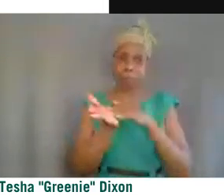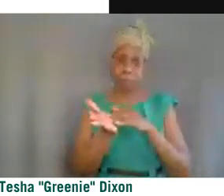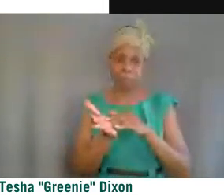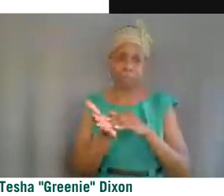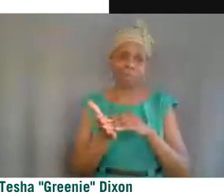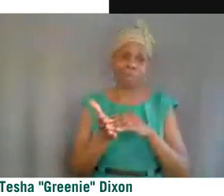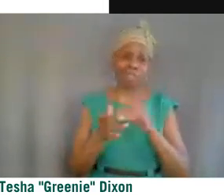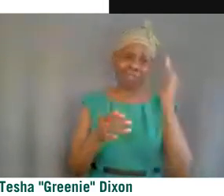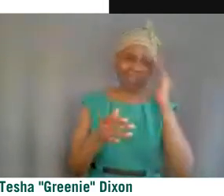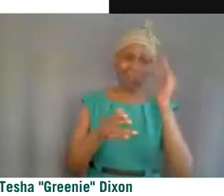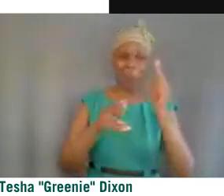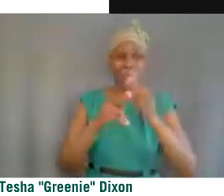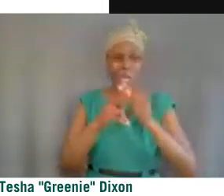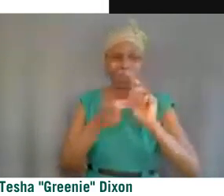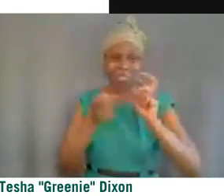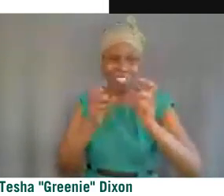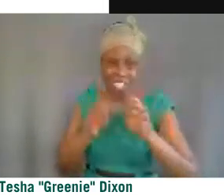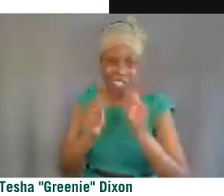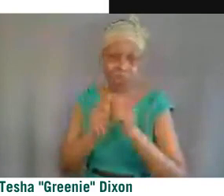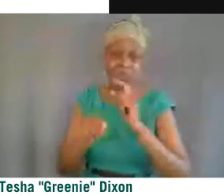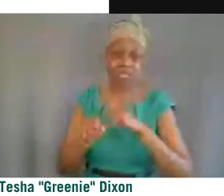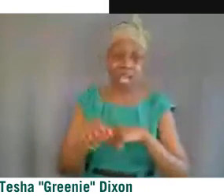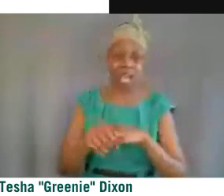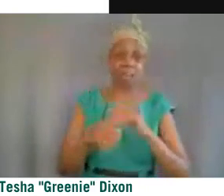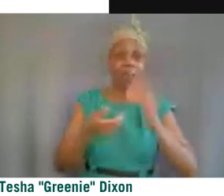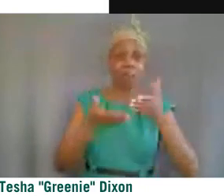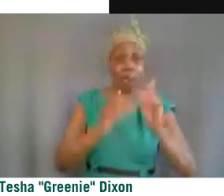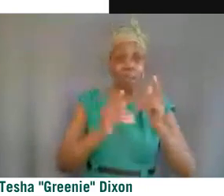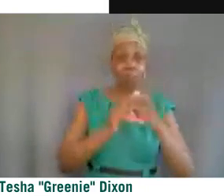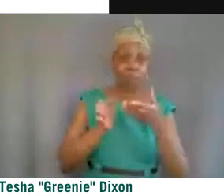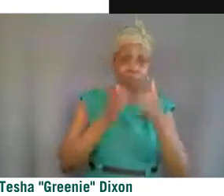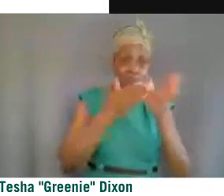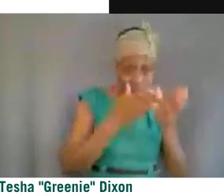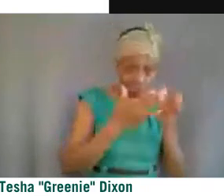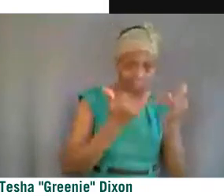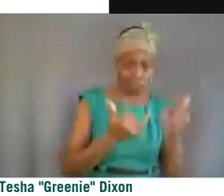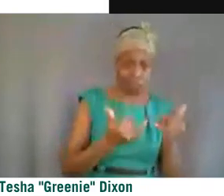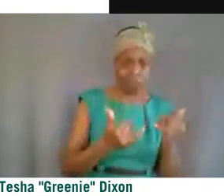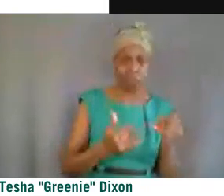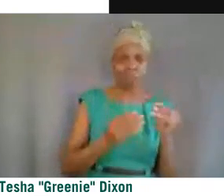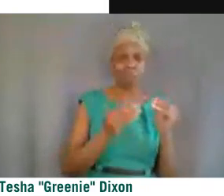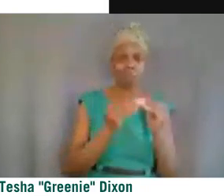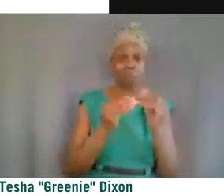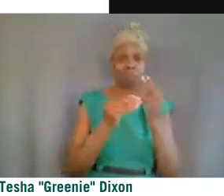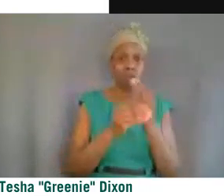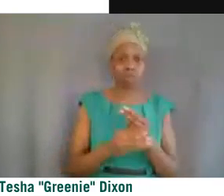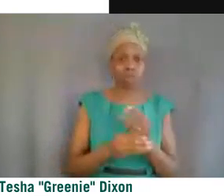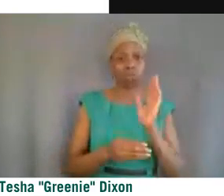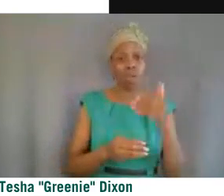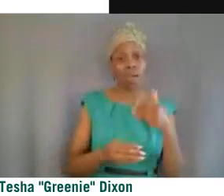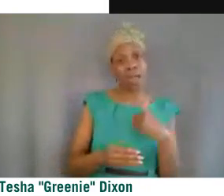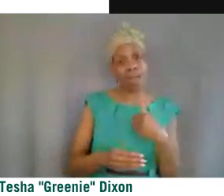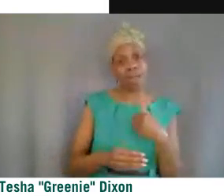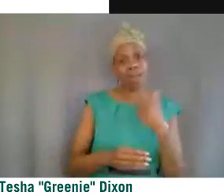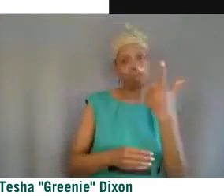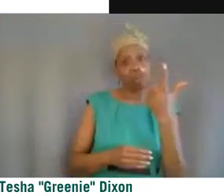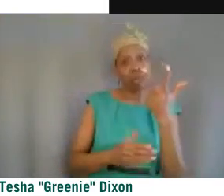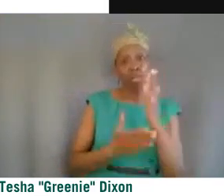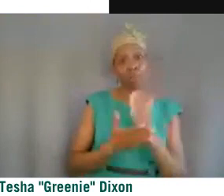change over time. And the way that we're shifting towards right now is usually what you'll have is three